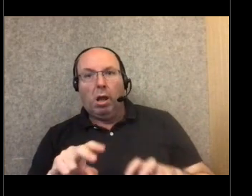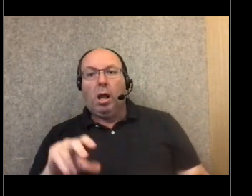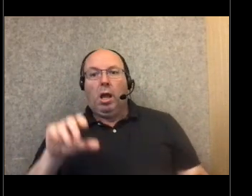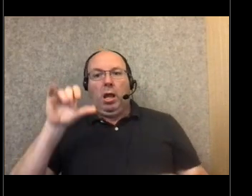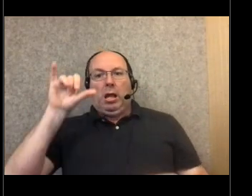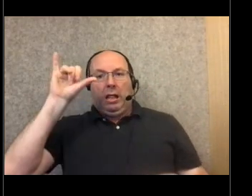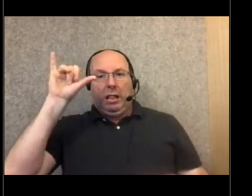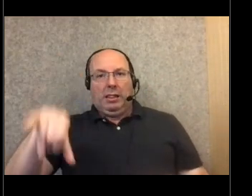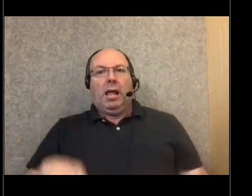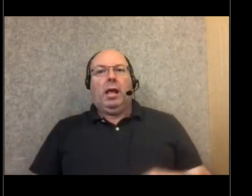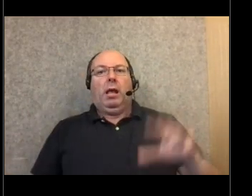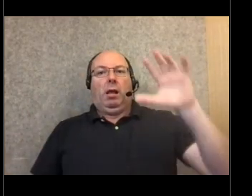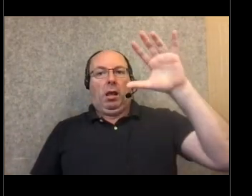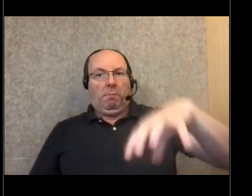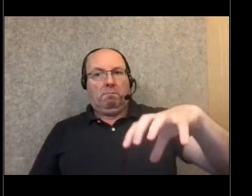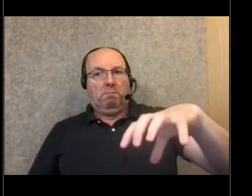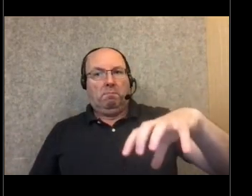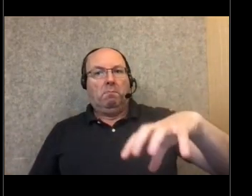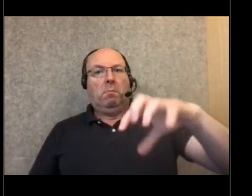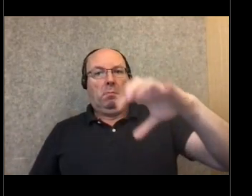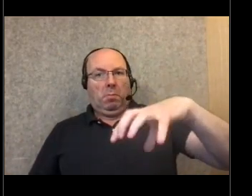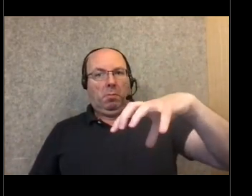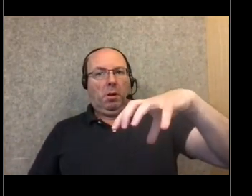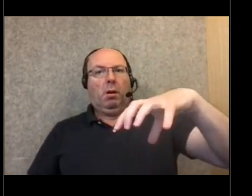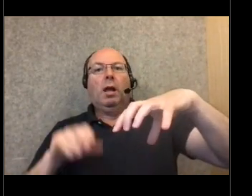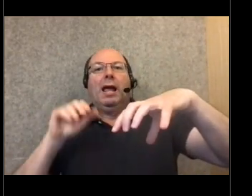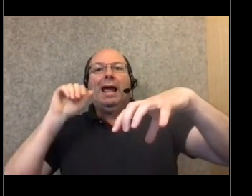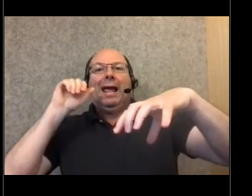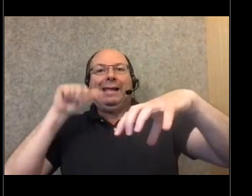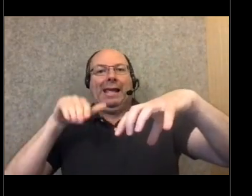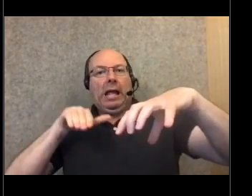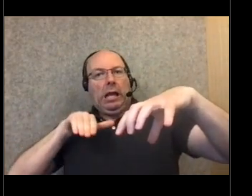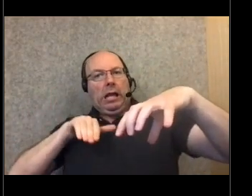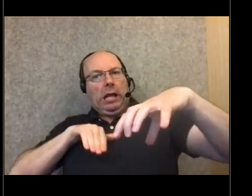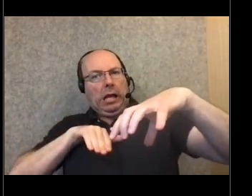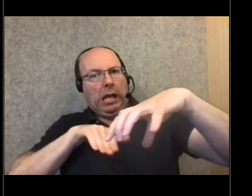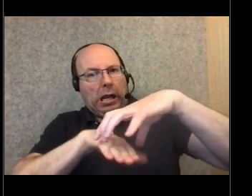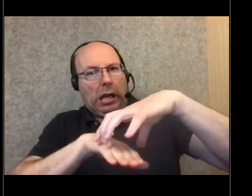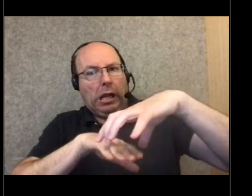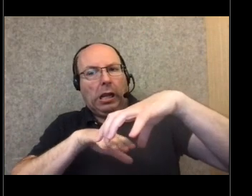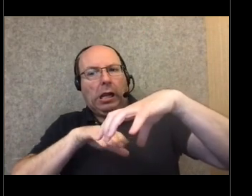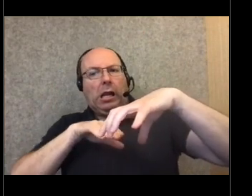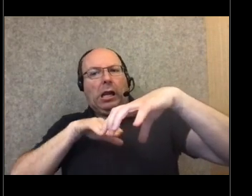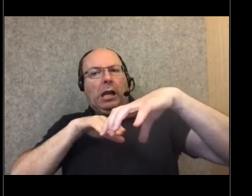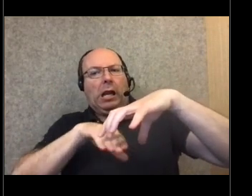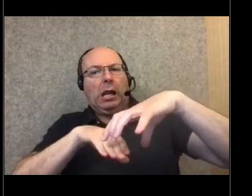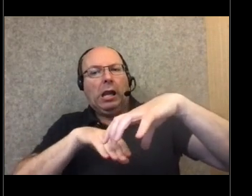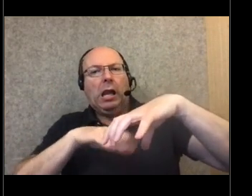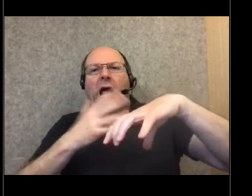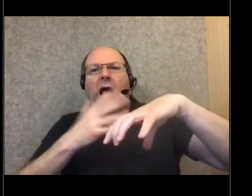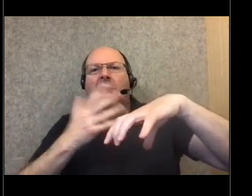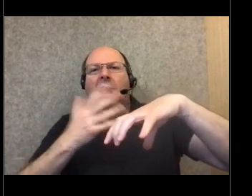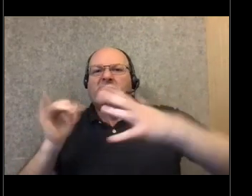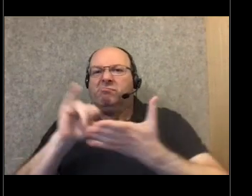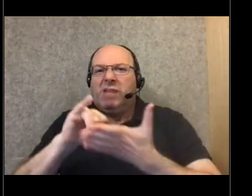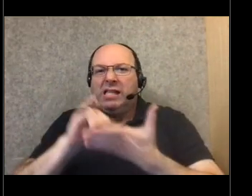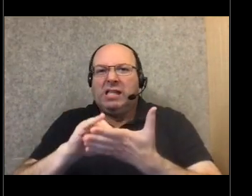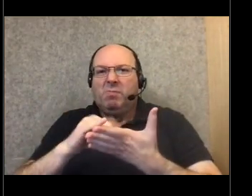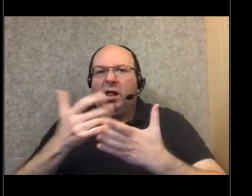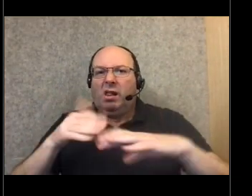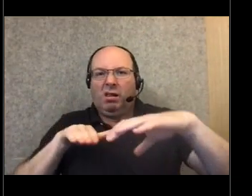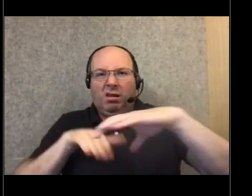route at a required entrance is impractical due to extreme terrain or